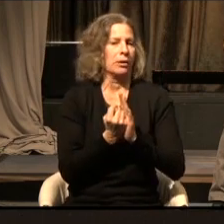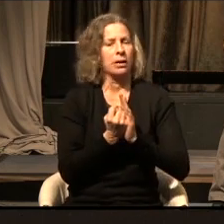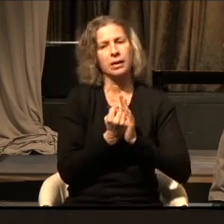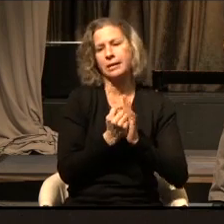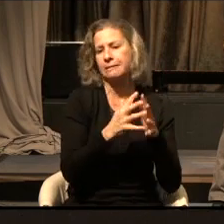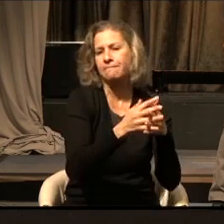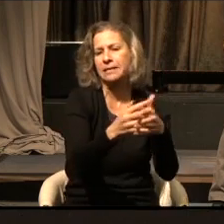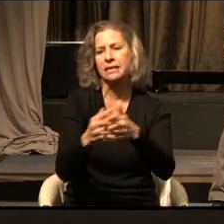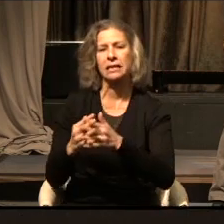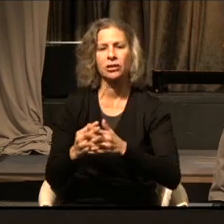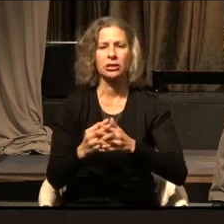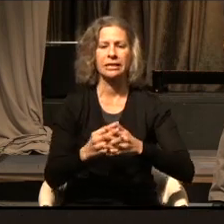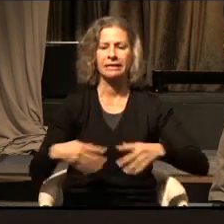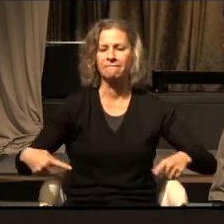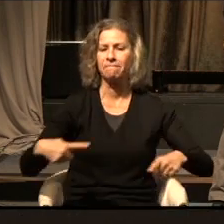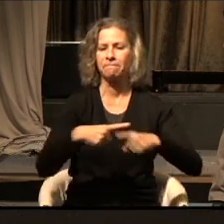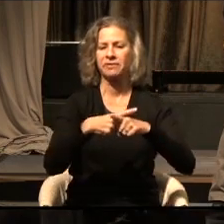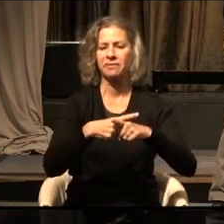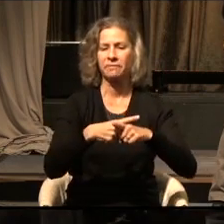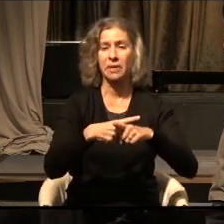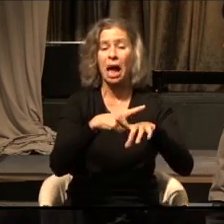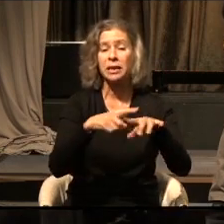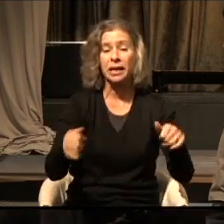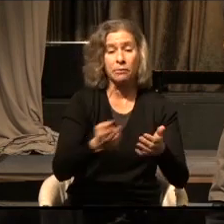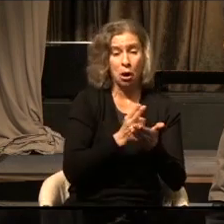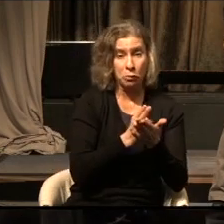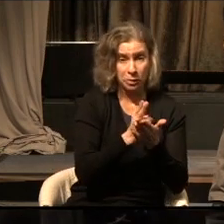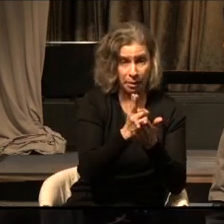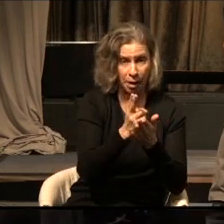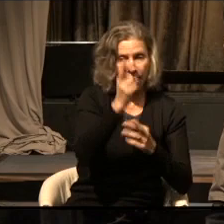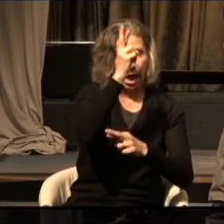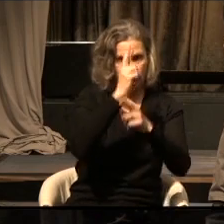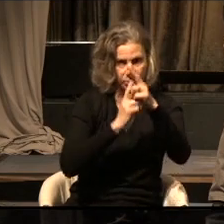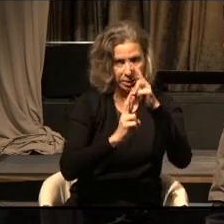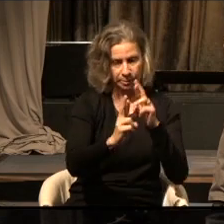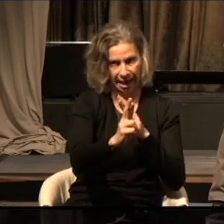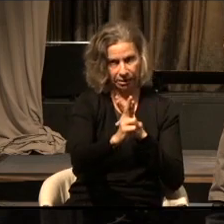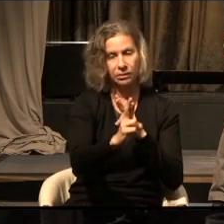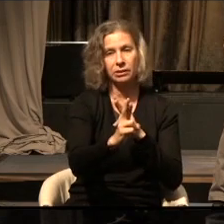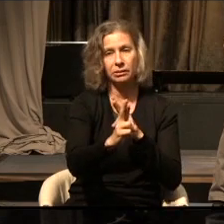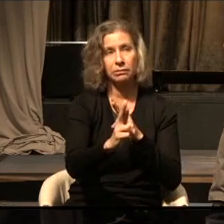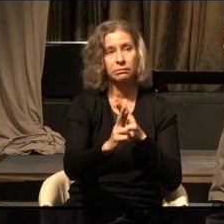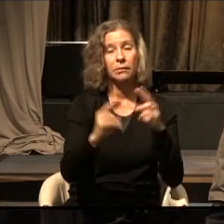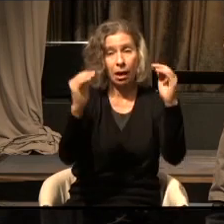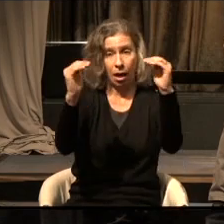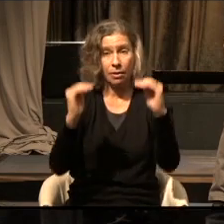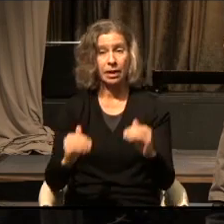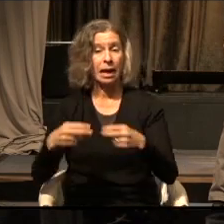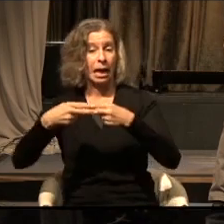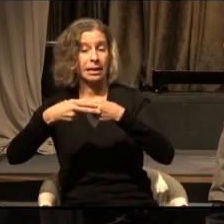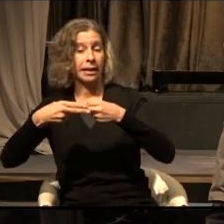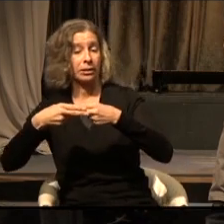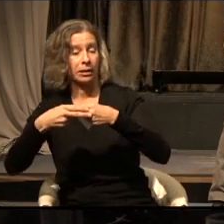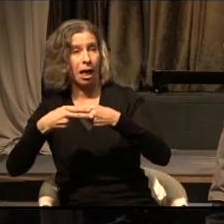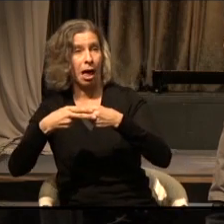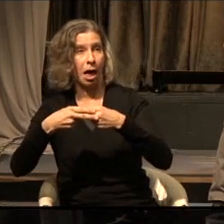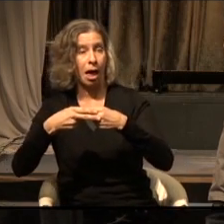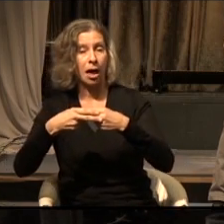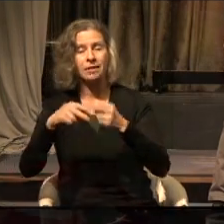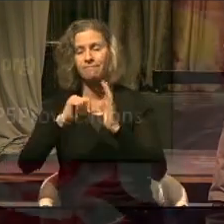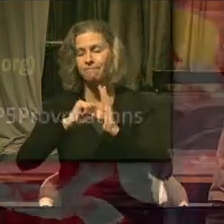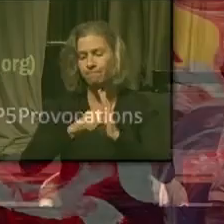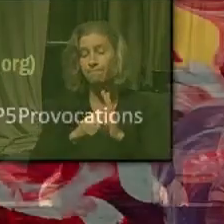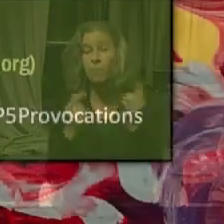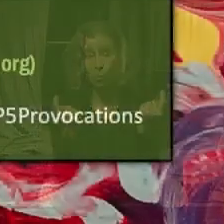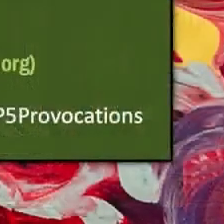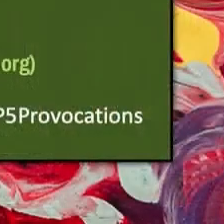able to speak our truth, but we also need to respect other people's truths. On the next slide, a couple things that I want to point out